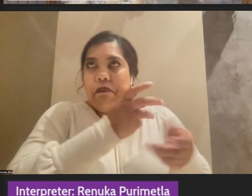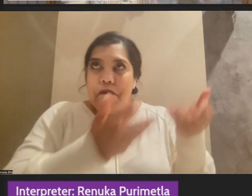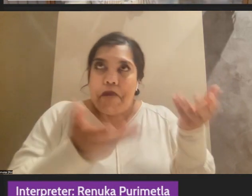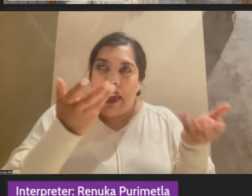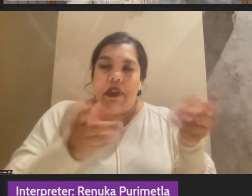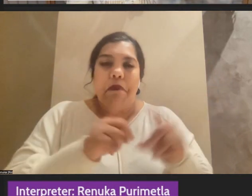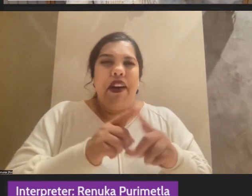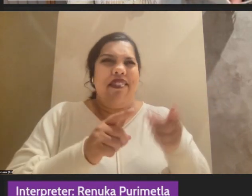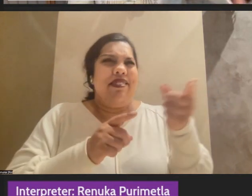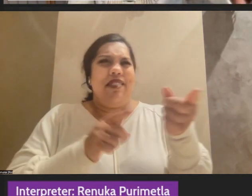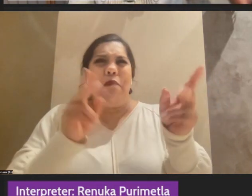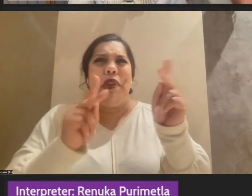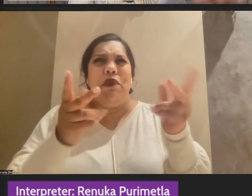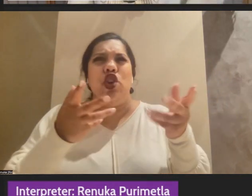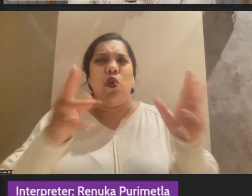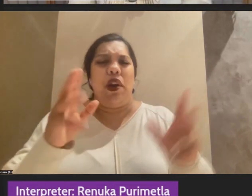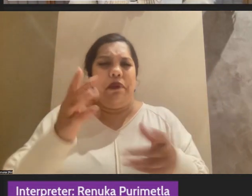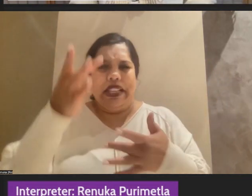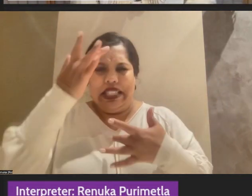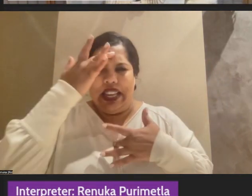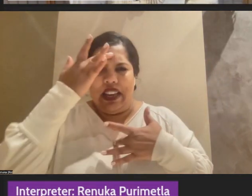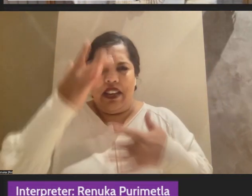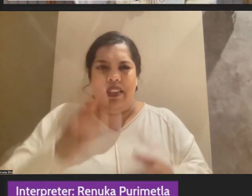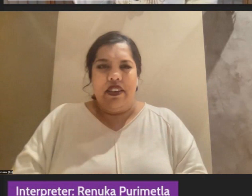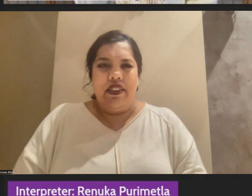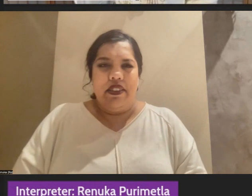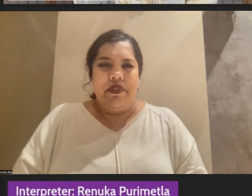So I don't have to be anti-sick